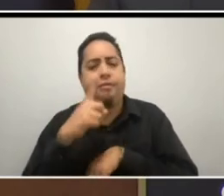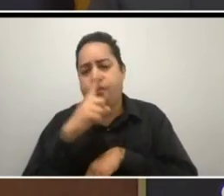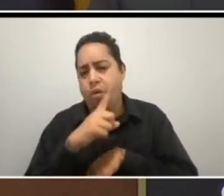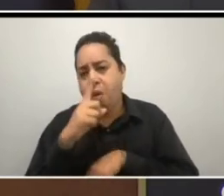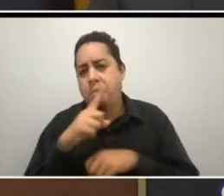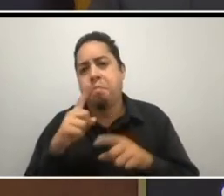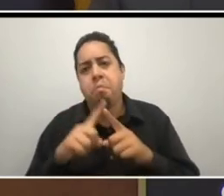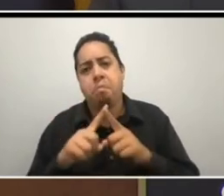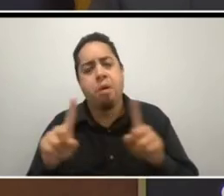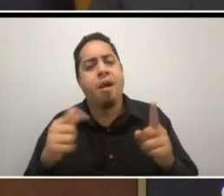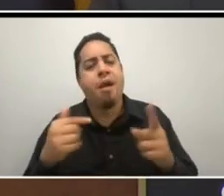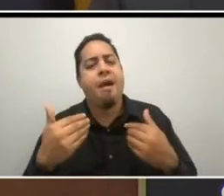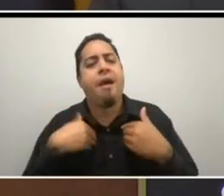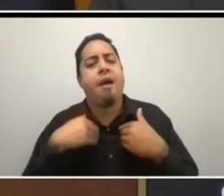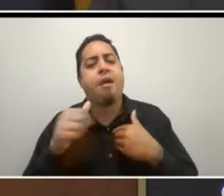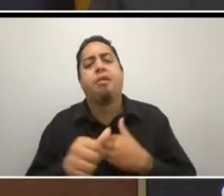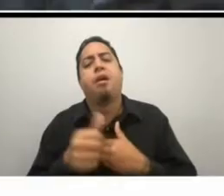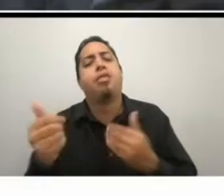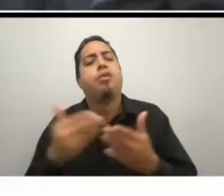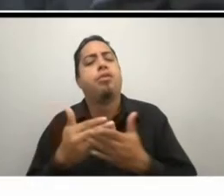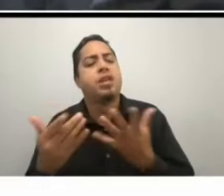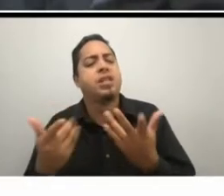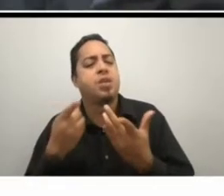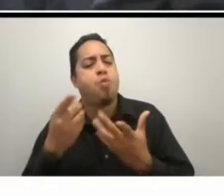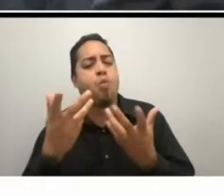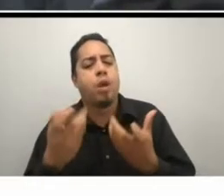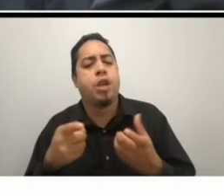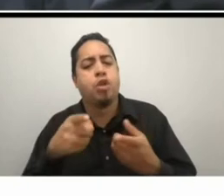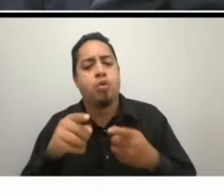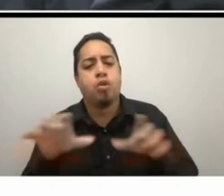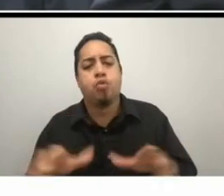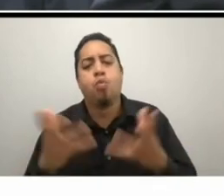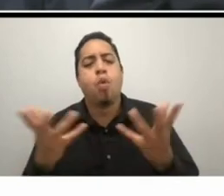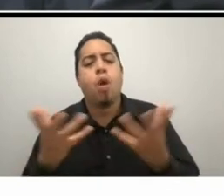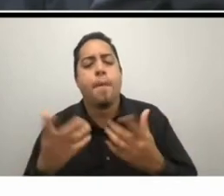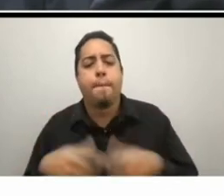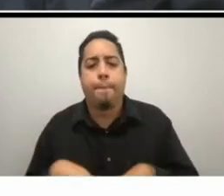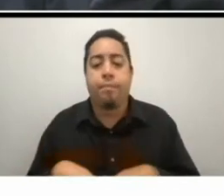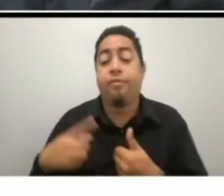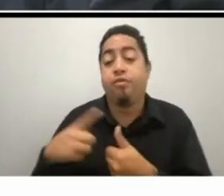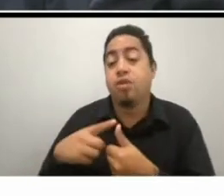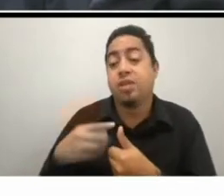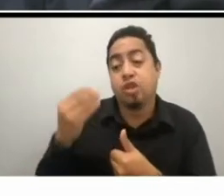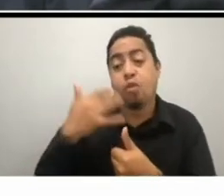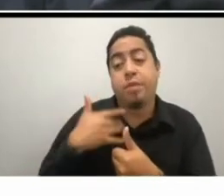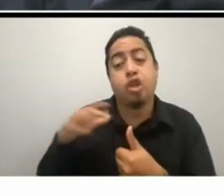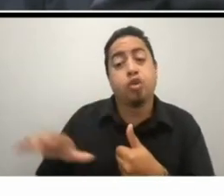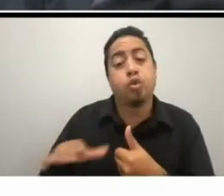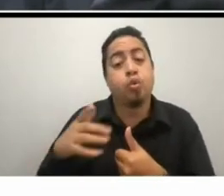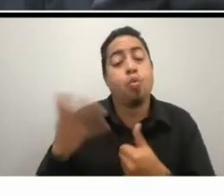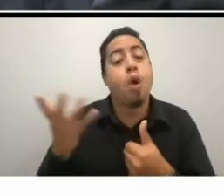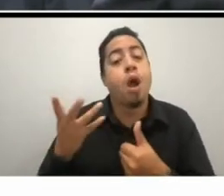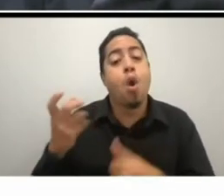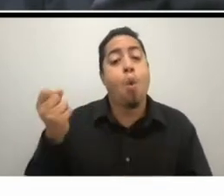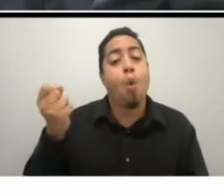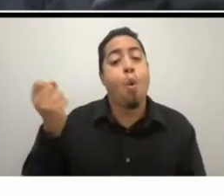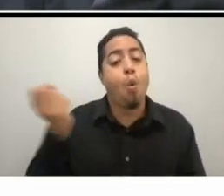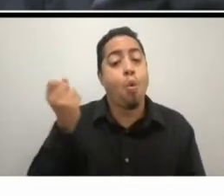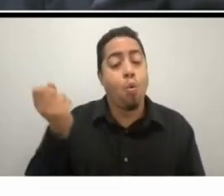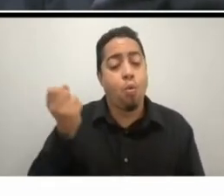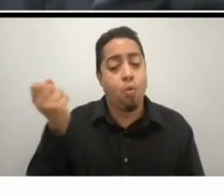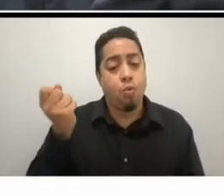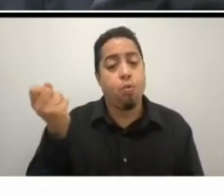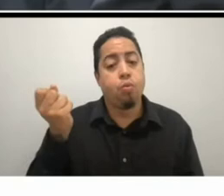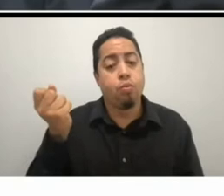that they wanted you to do. What were those? The ones I remember were first that we would hold, that I would